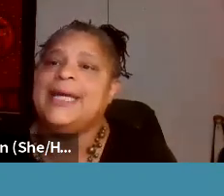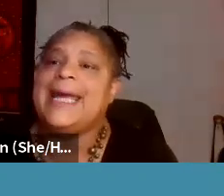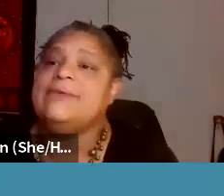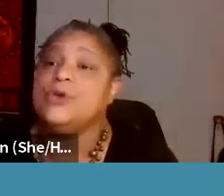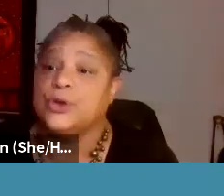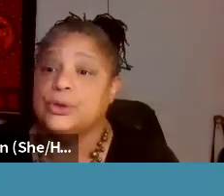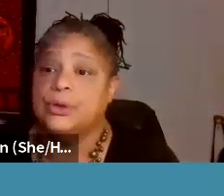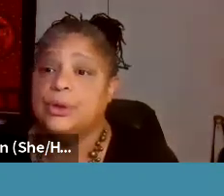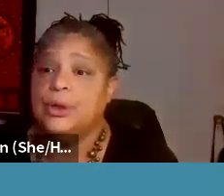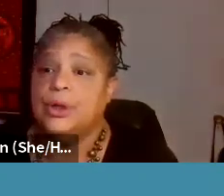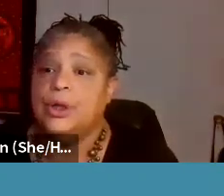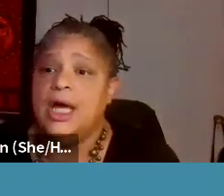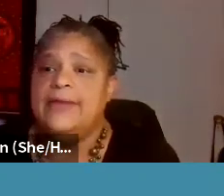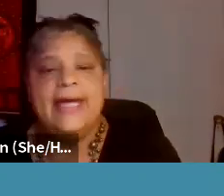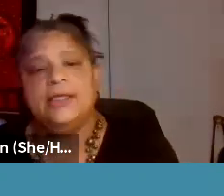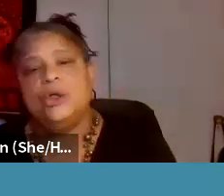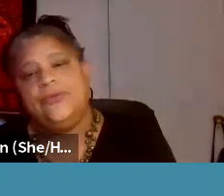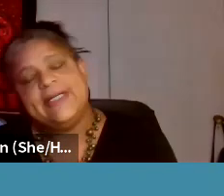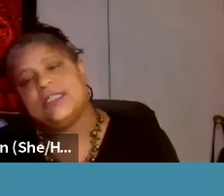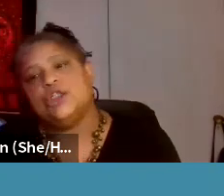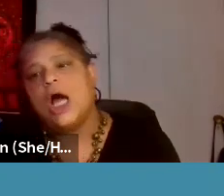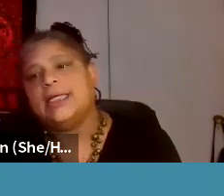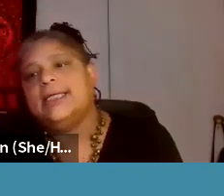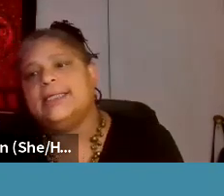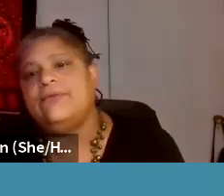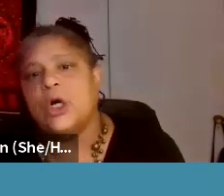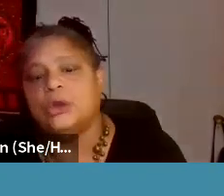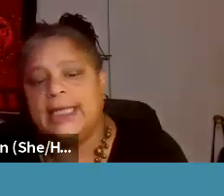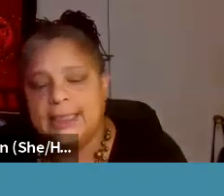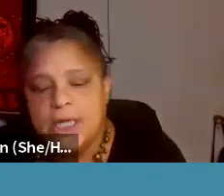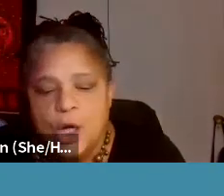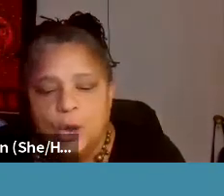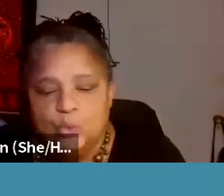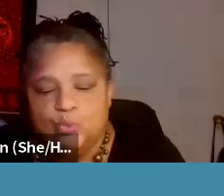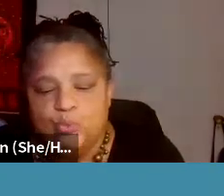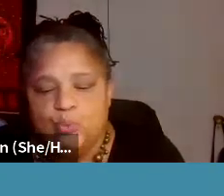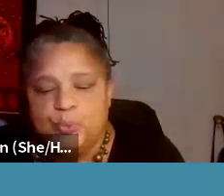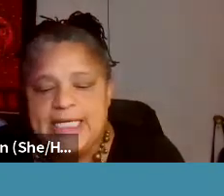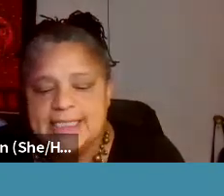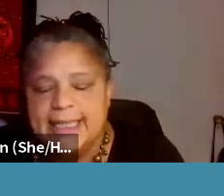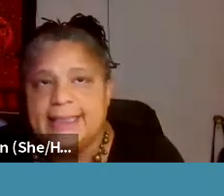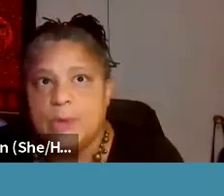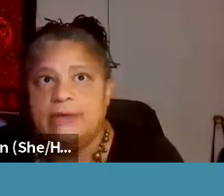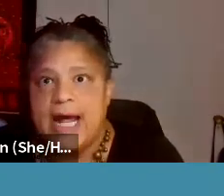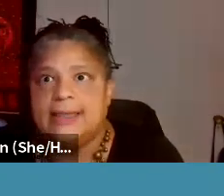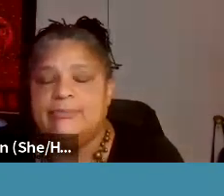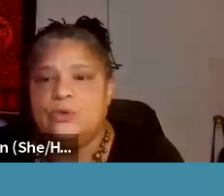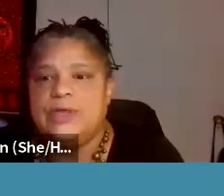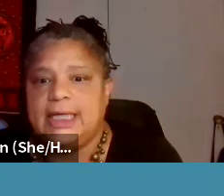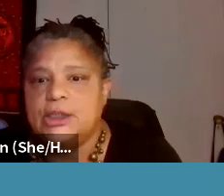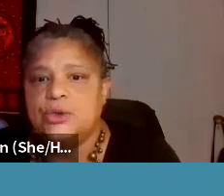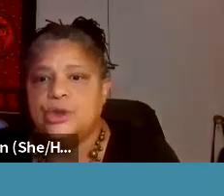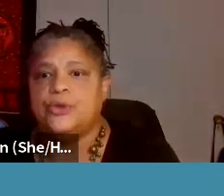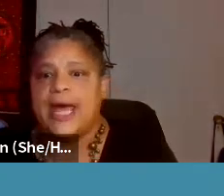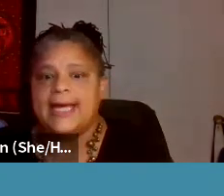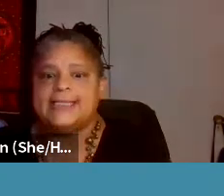language and behavior. And then youth isn't shocky and difficult. In places like the Mon Valley,